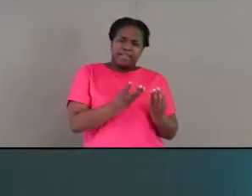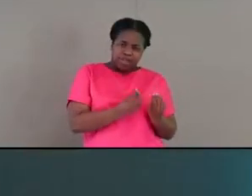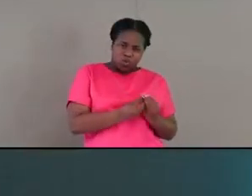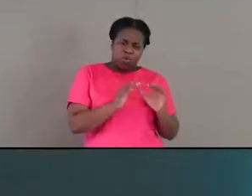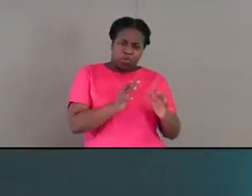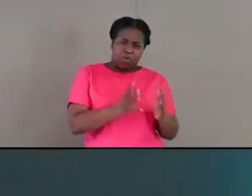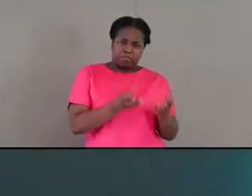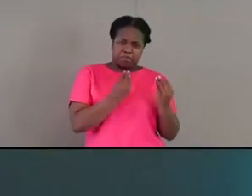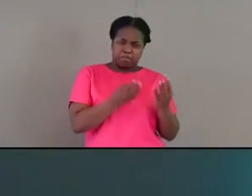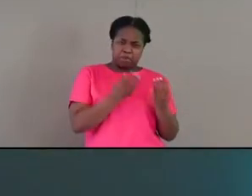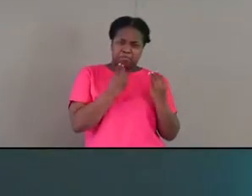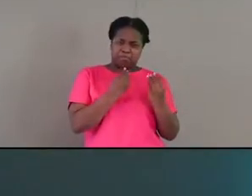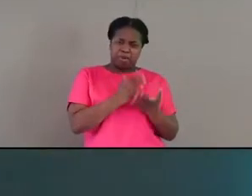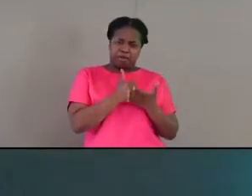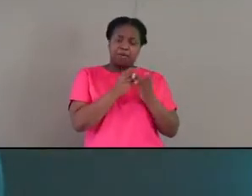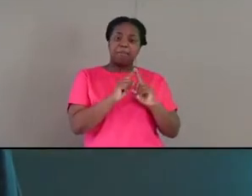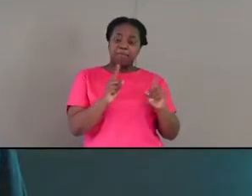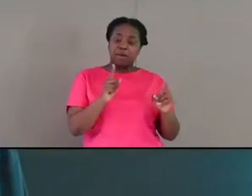things that can be ramped up.